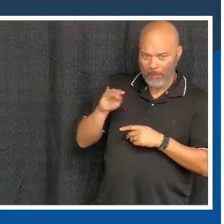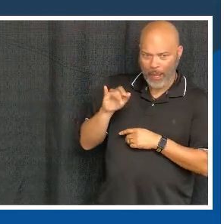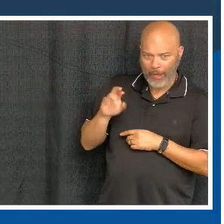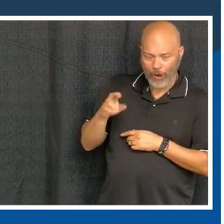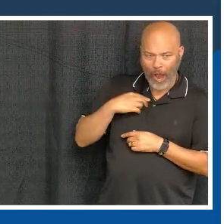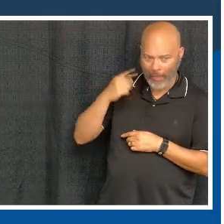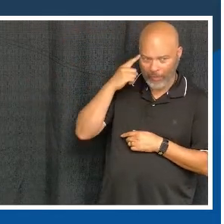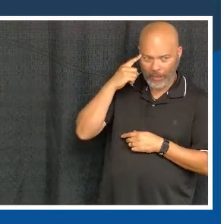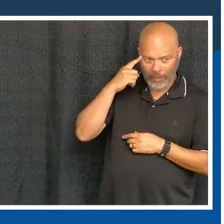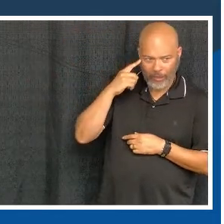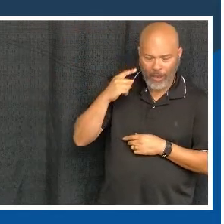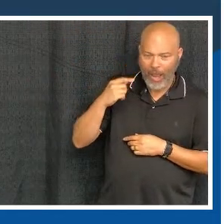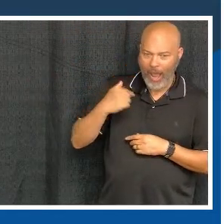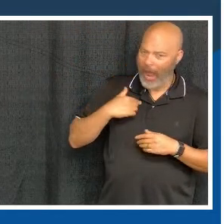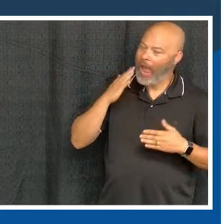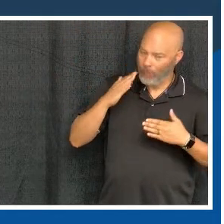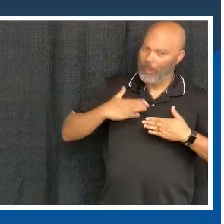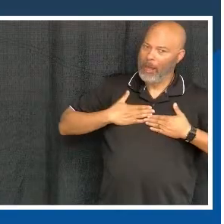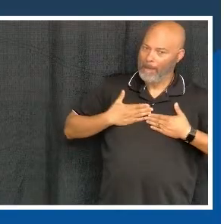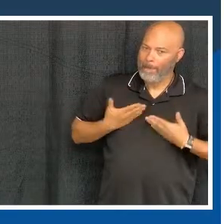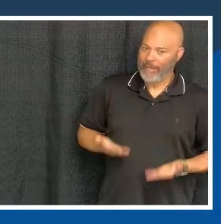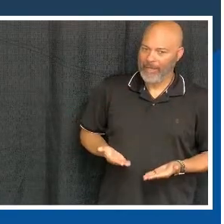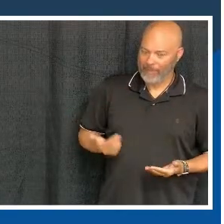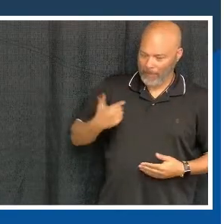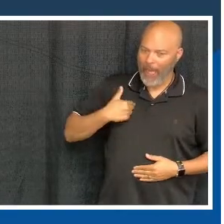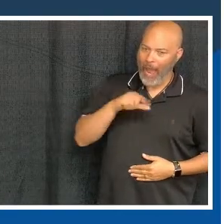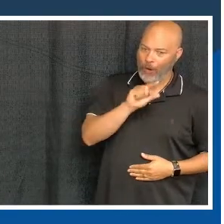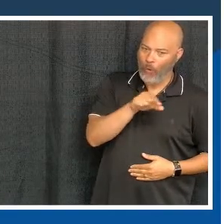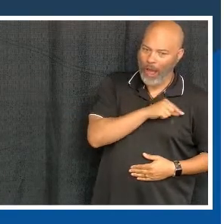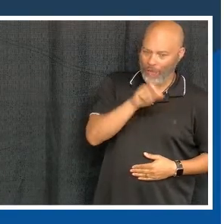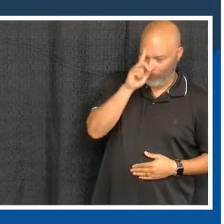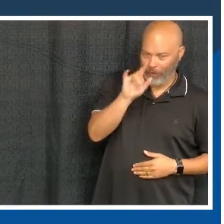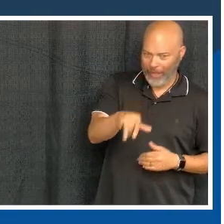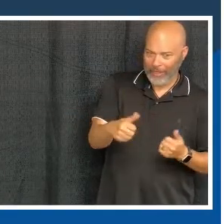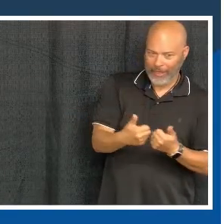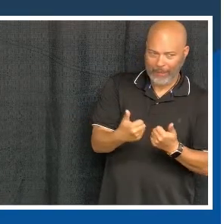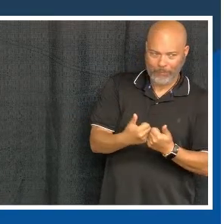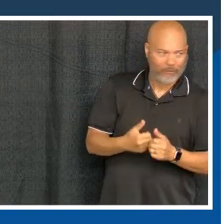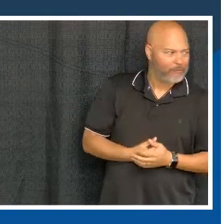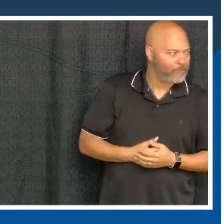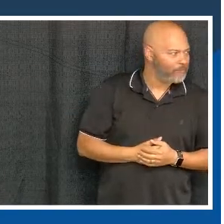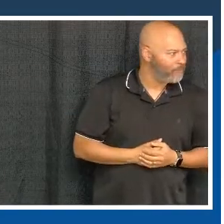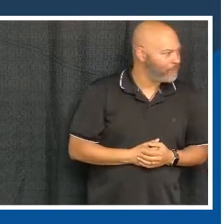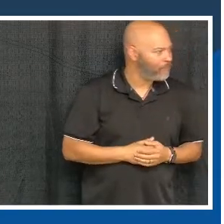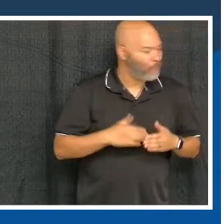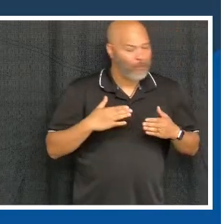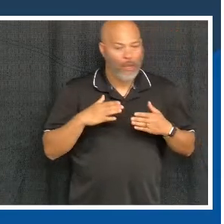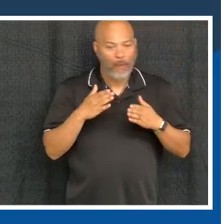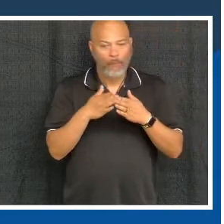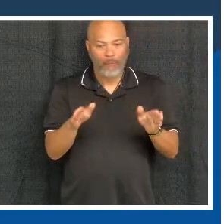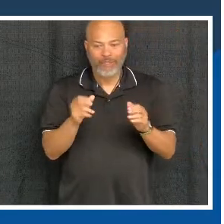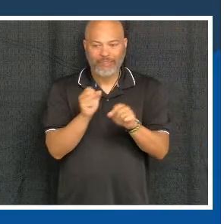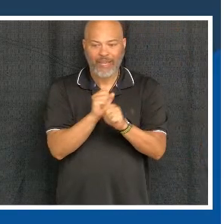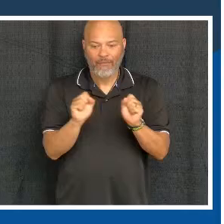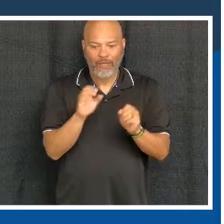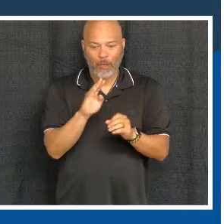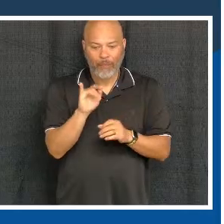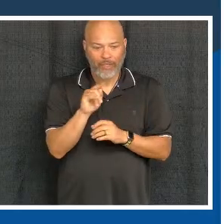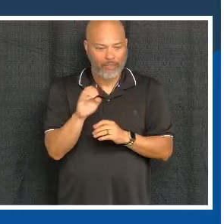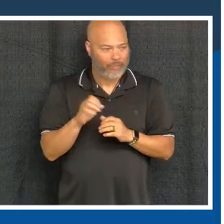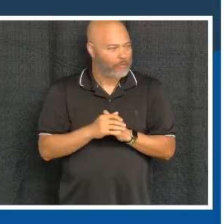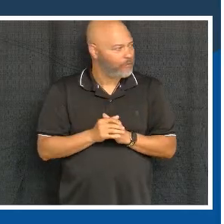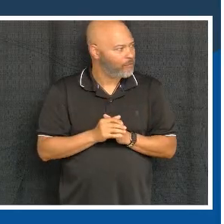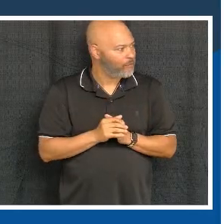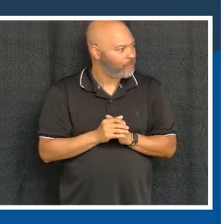and I freely admit I qualify. Thank you. Public Safety Committee, Chairman Lovato, you're